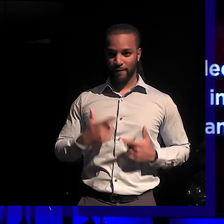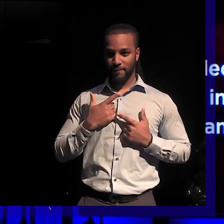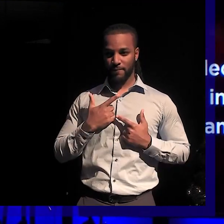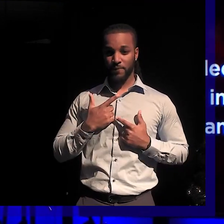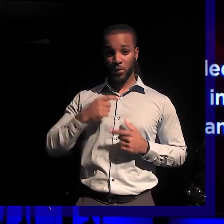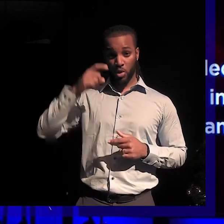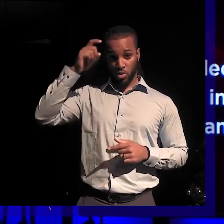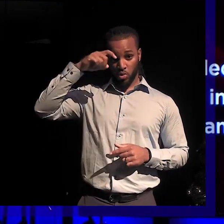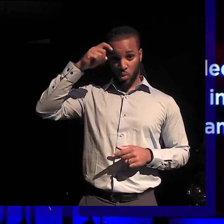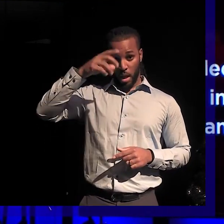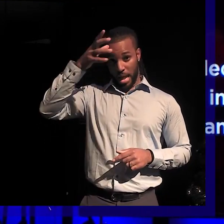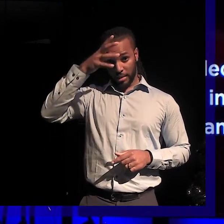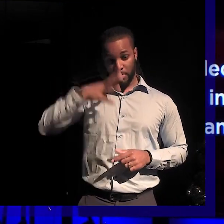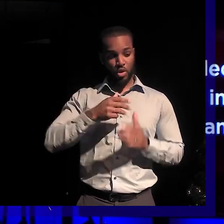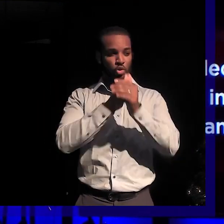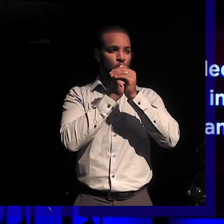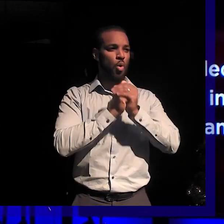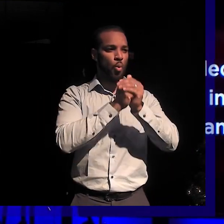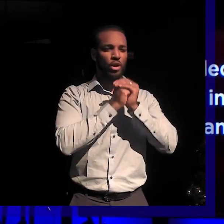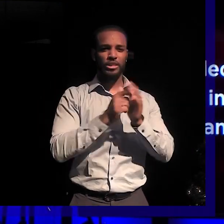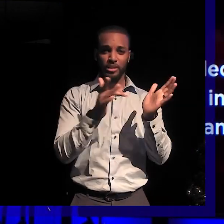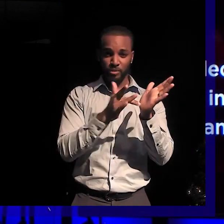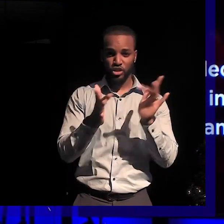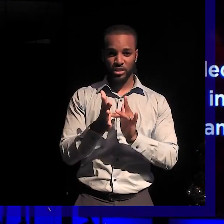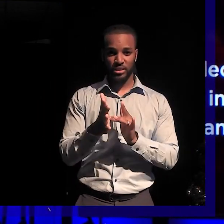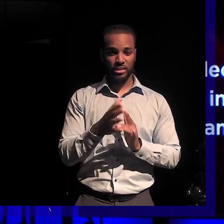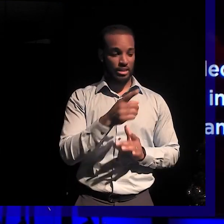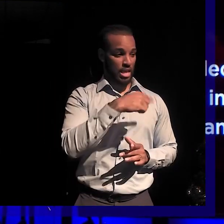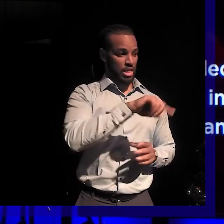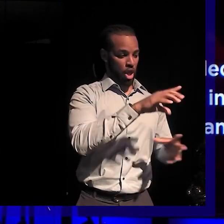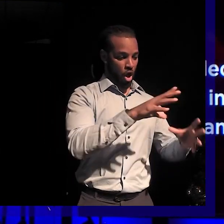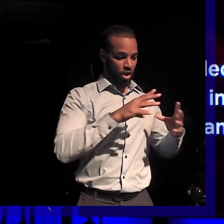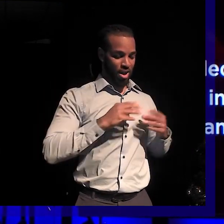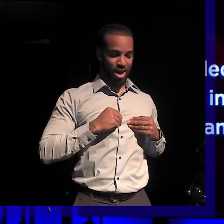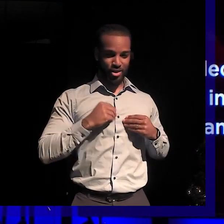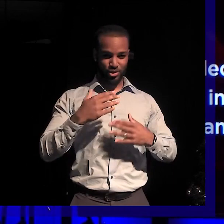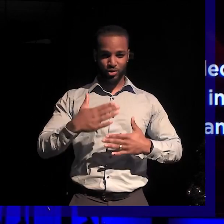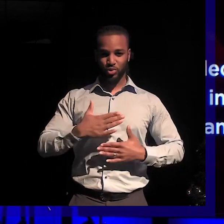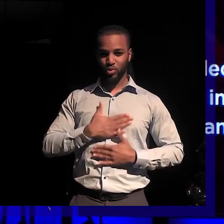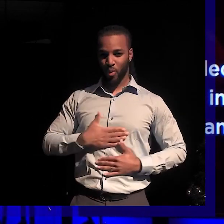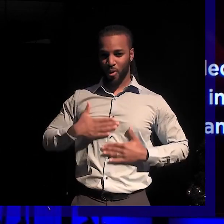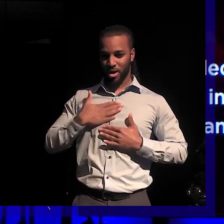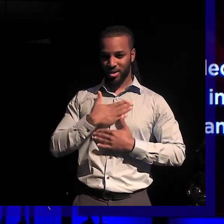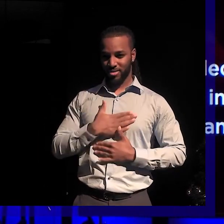The wise men worshiped Jesus, and they got joy.